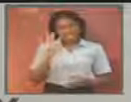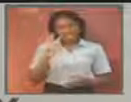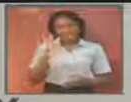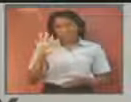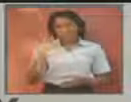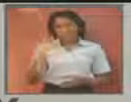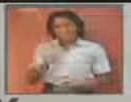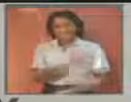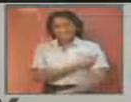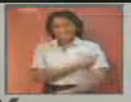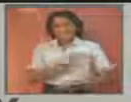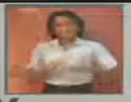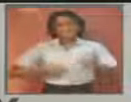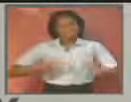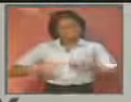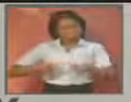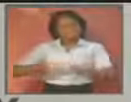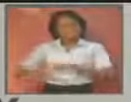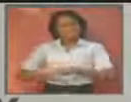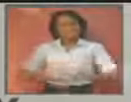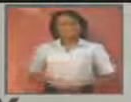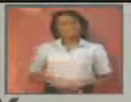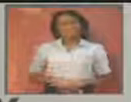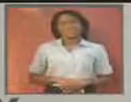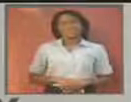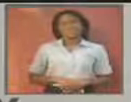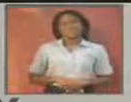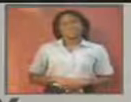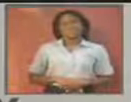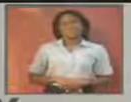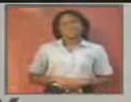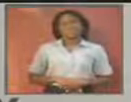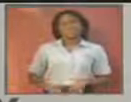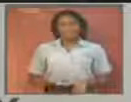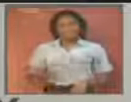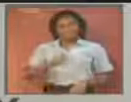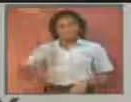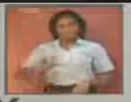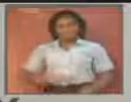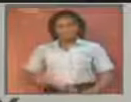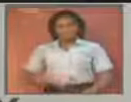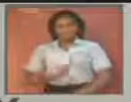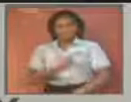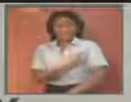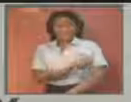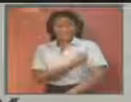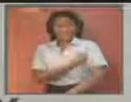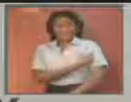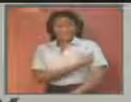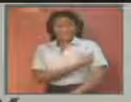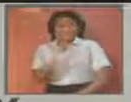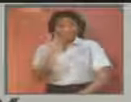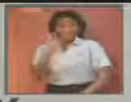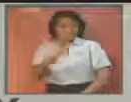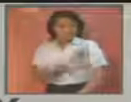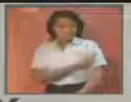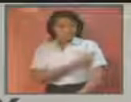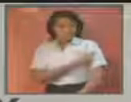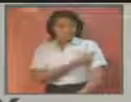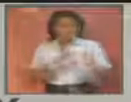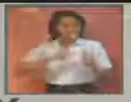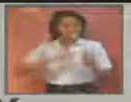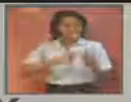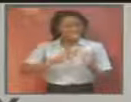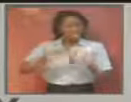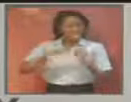4,945 vaccines so far. The Sinopharm, our first dose, for the 21st of